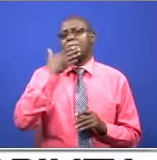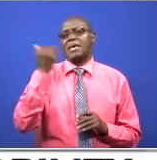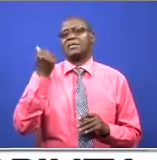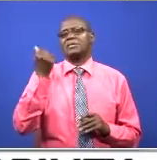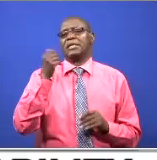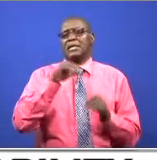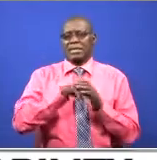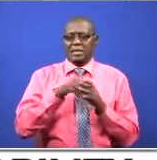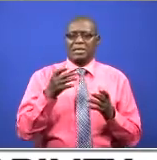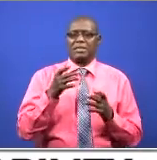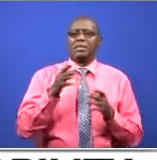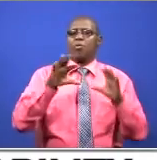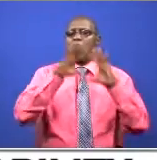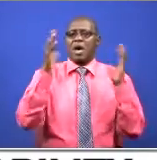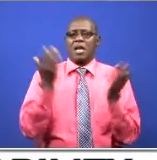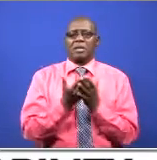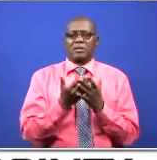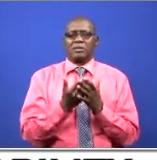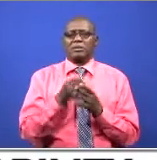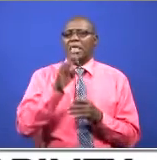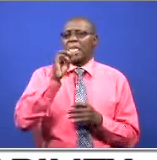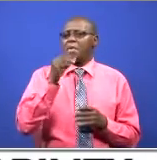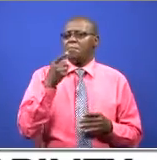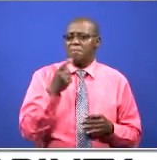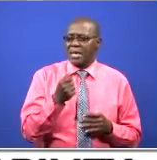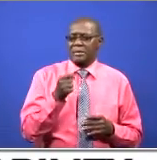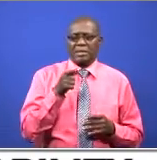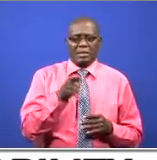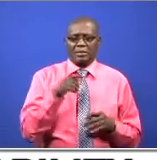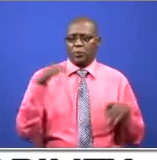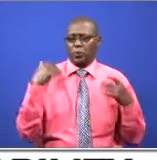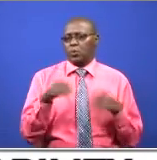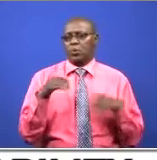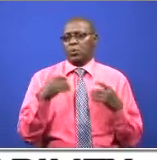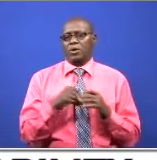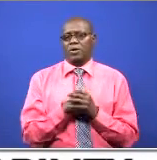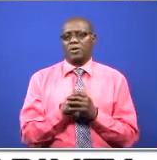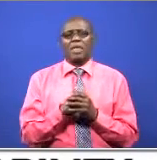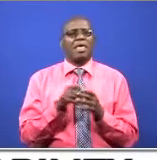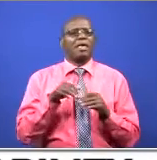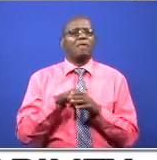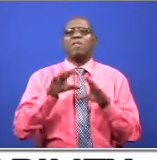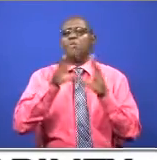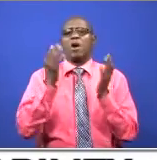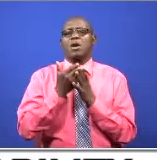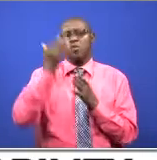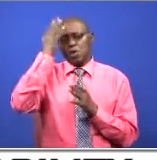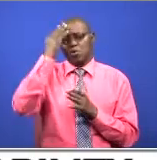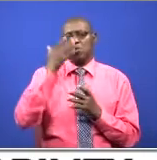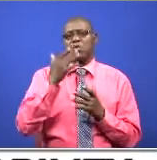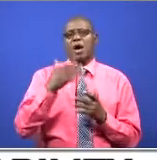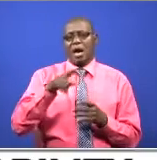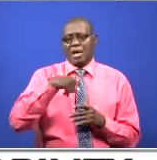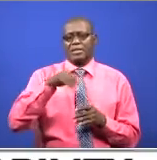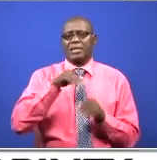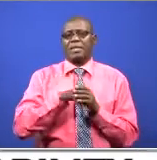money remittances. I mean, M-Pesa, a beautiful flagship. Go anywhere in the world, they know us with that name. So that has